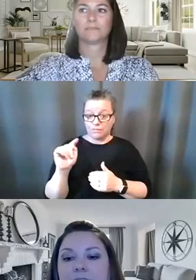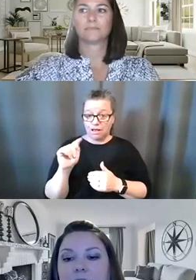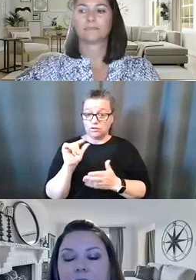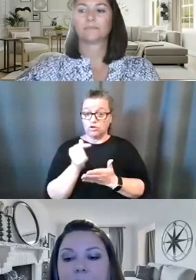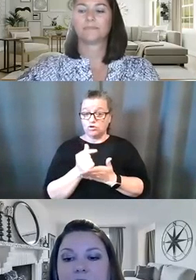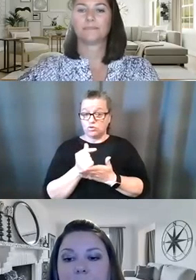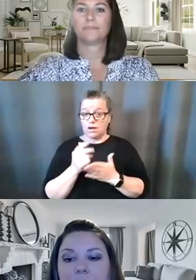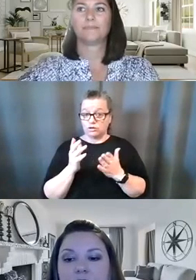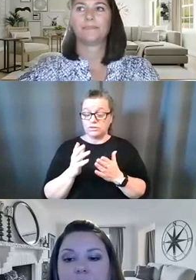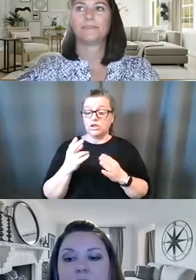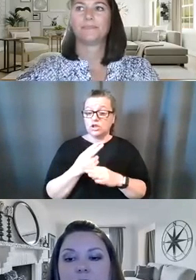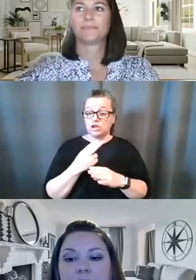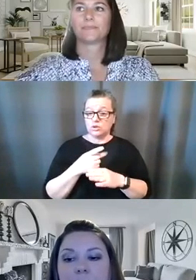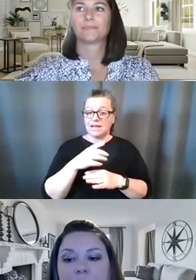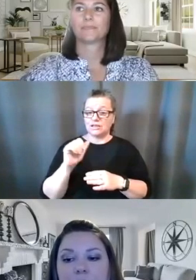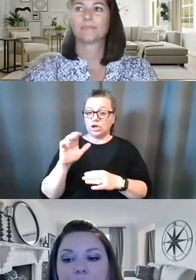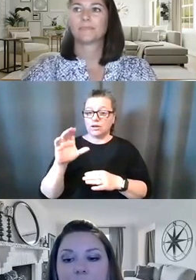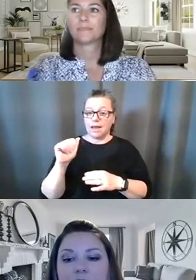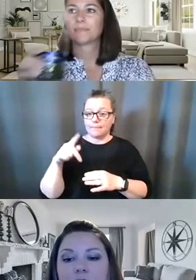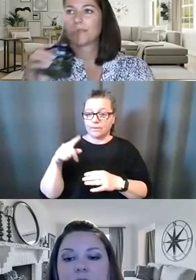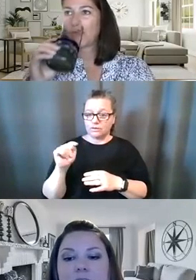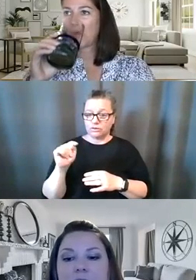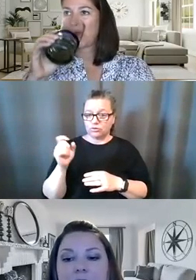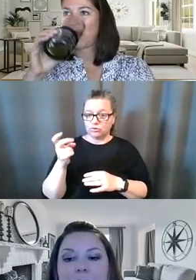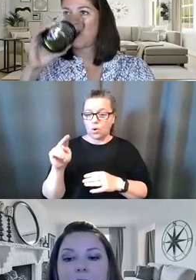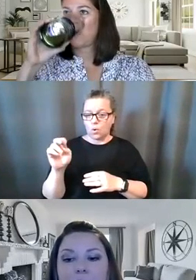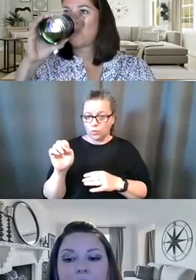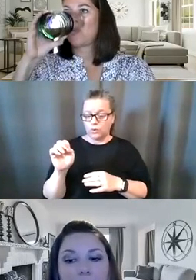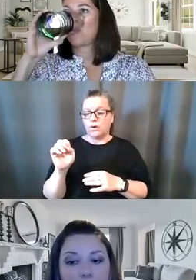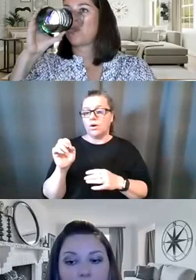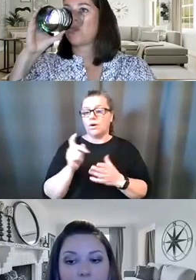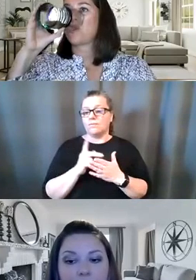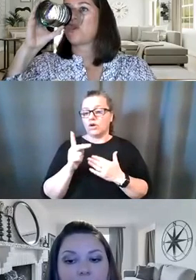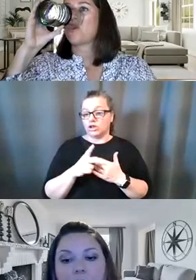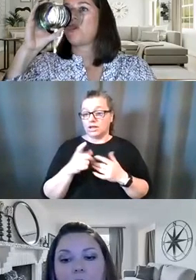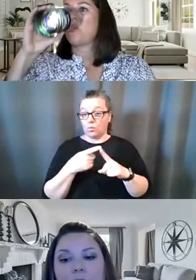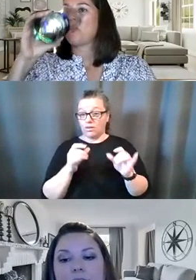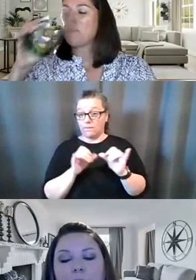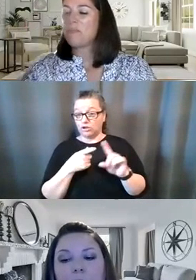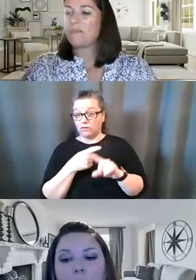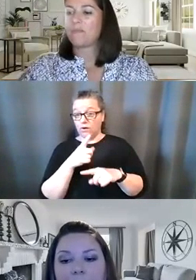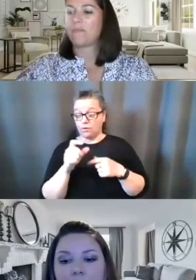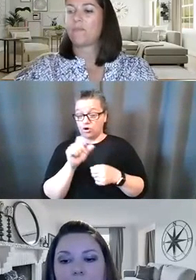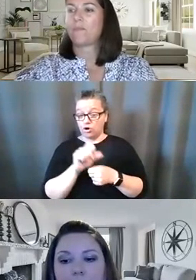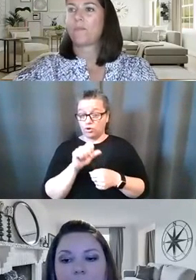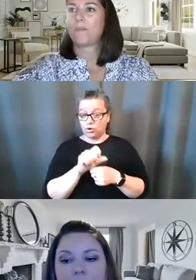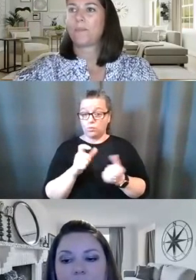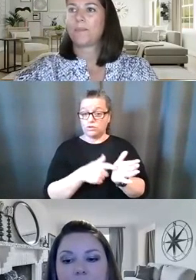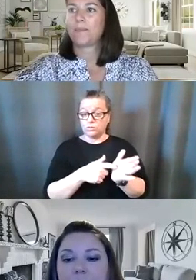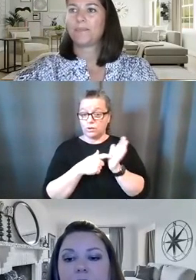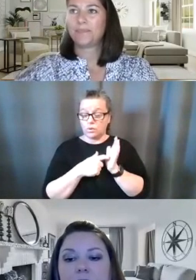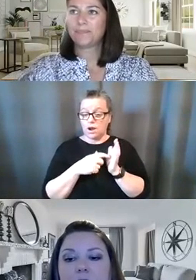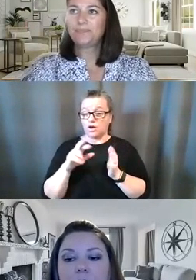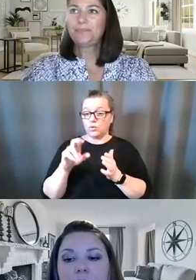this as her capstone project, and one of the countermeasures that came out of her work group was required